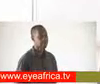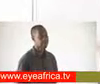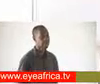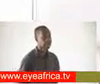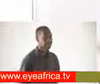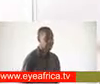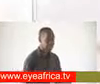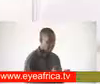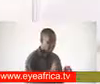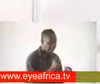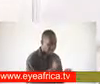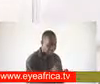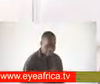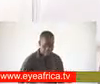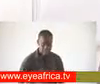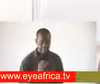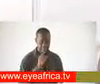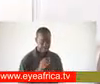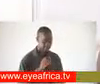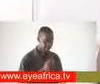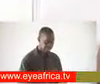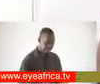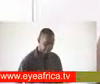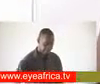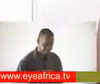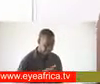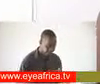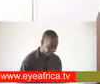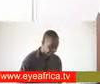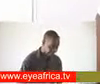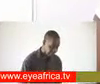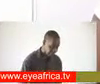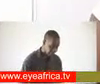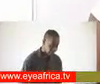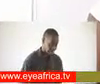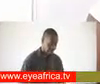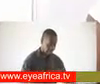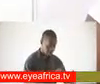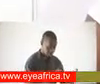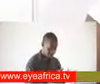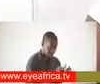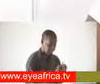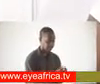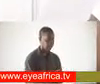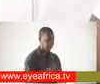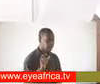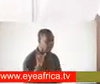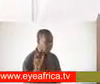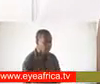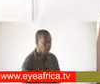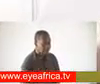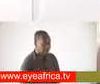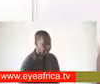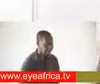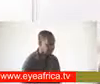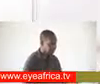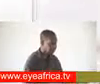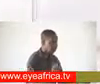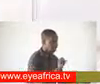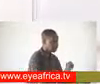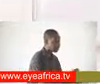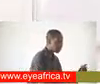A letter is a written message in a unique format from one party to another.